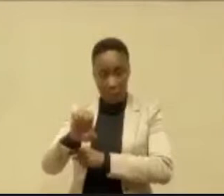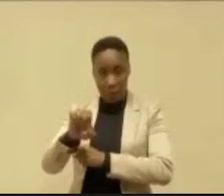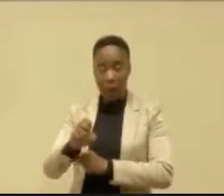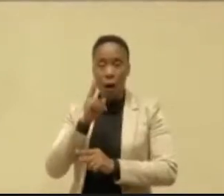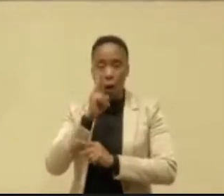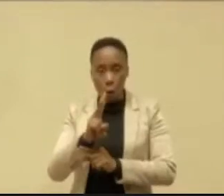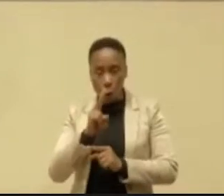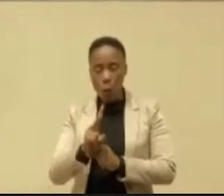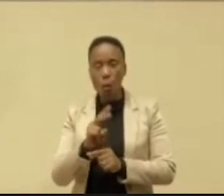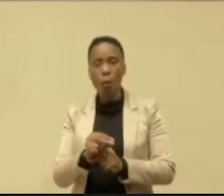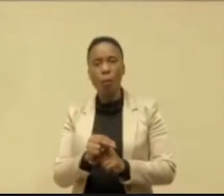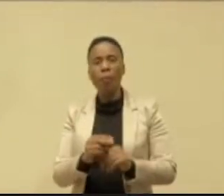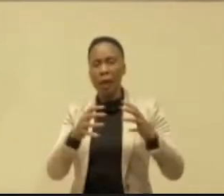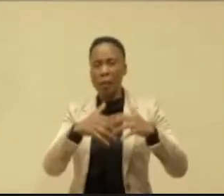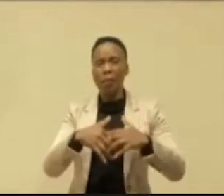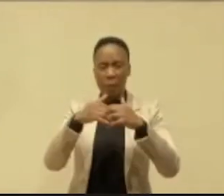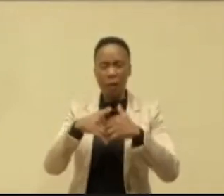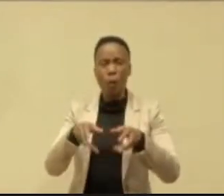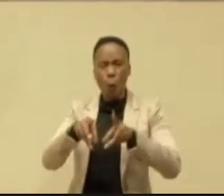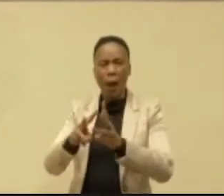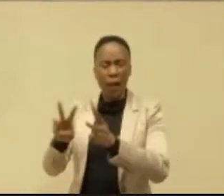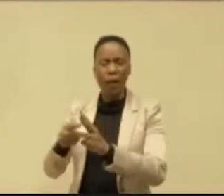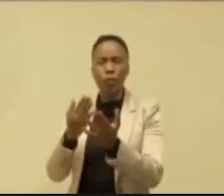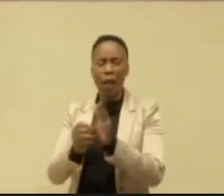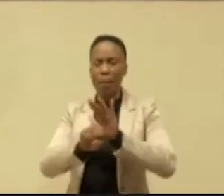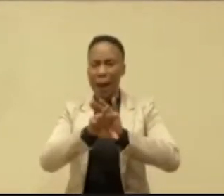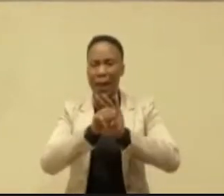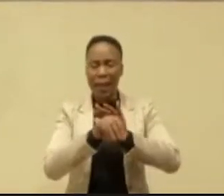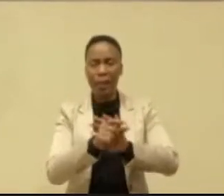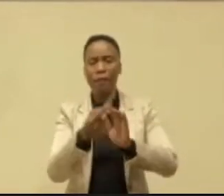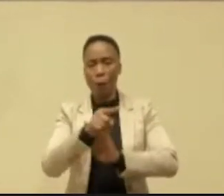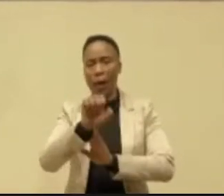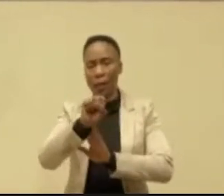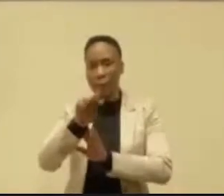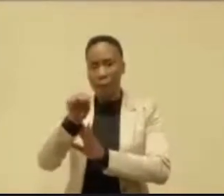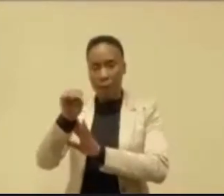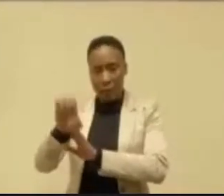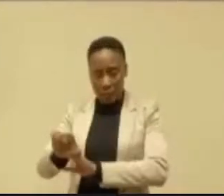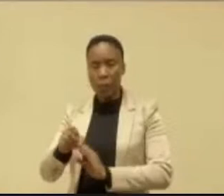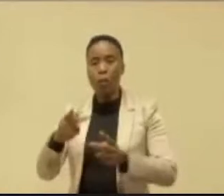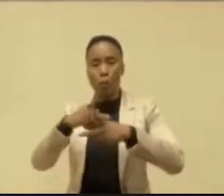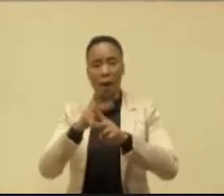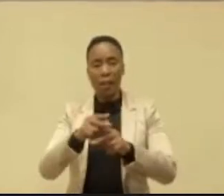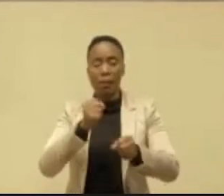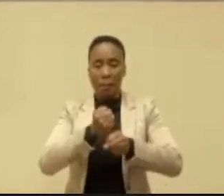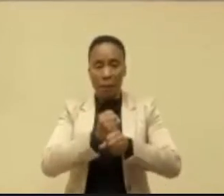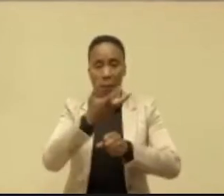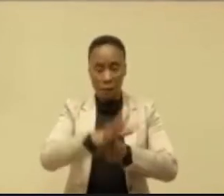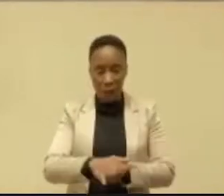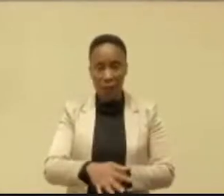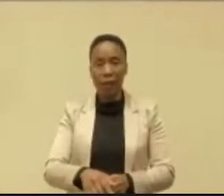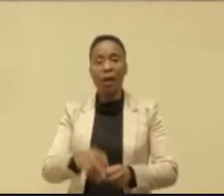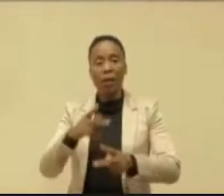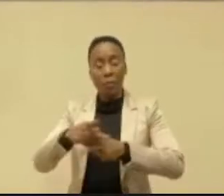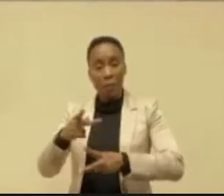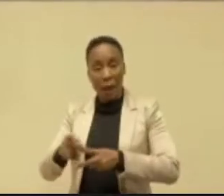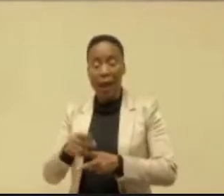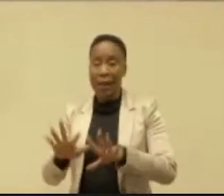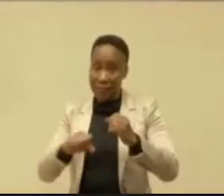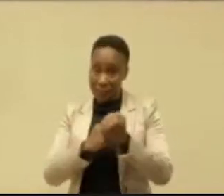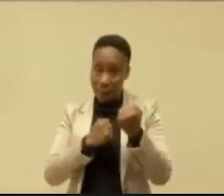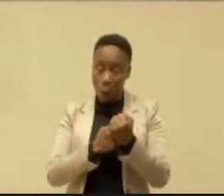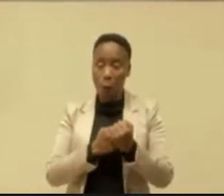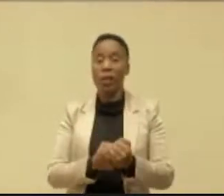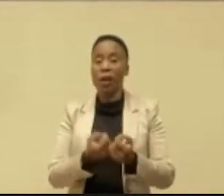of a route to market framework for smmes manufactured products prepared and support for smm ease